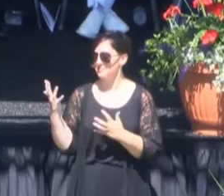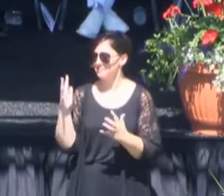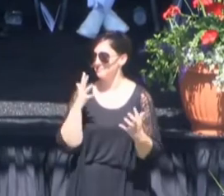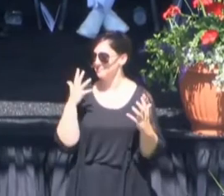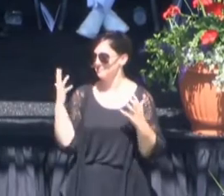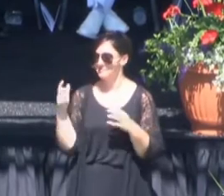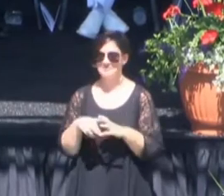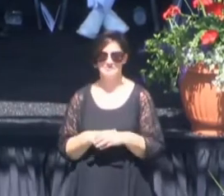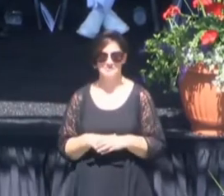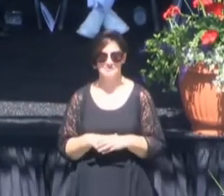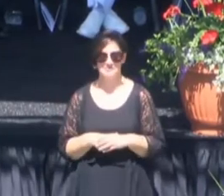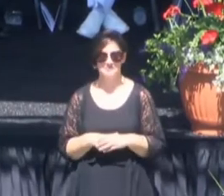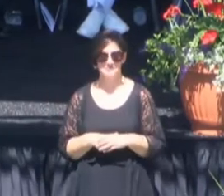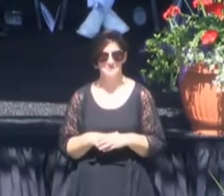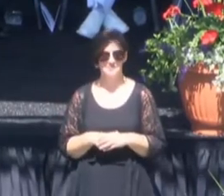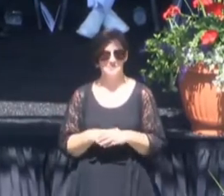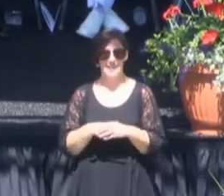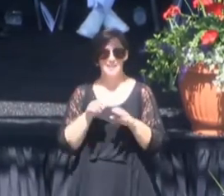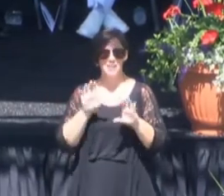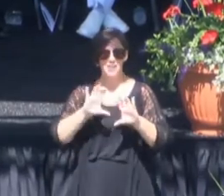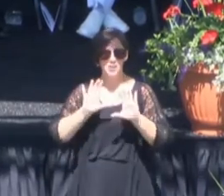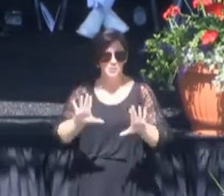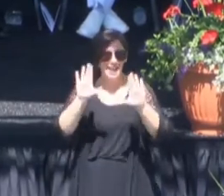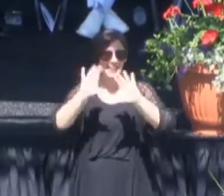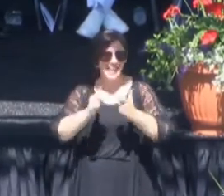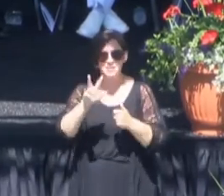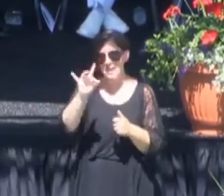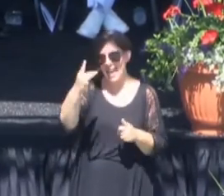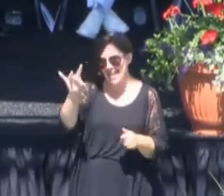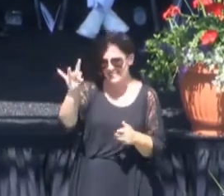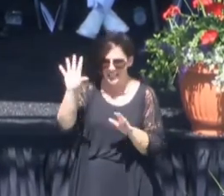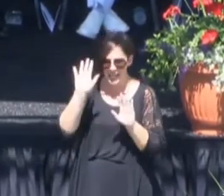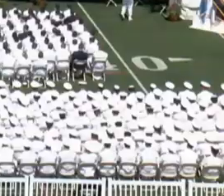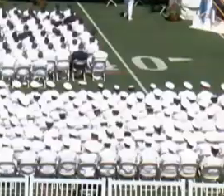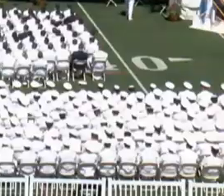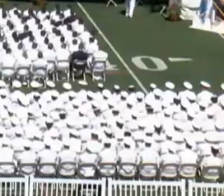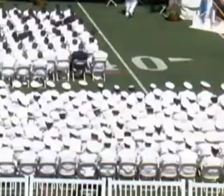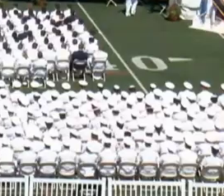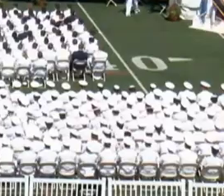And finally, to the great class of 2018, baby!